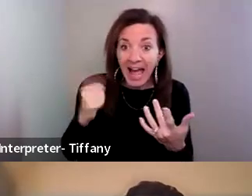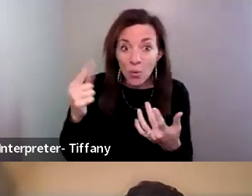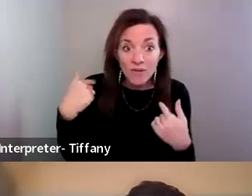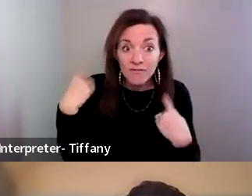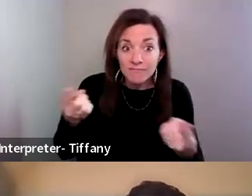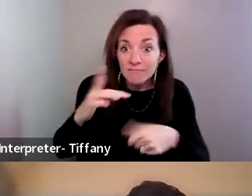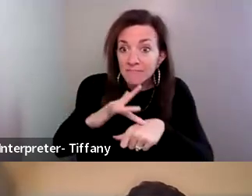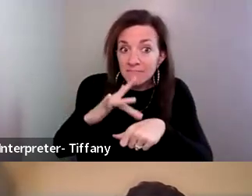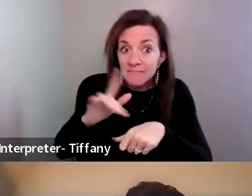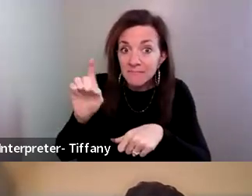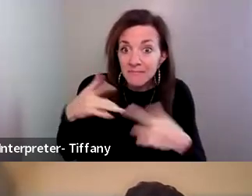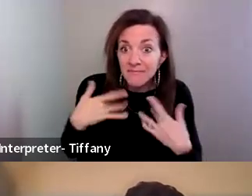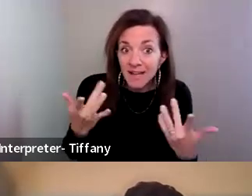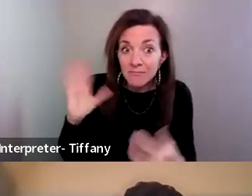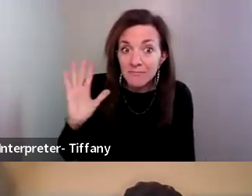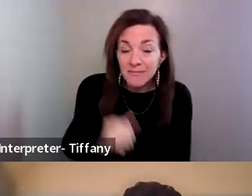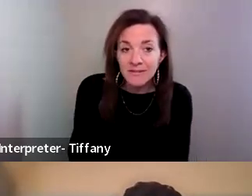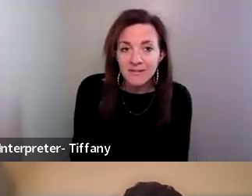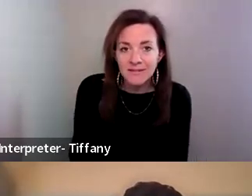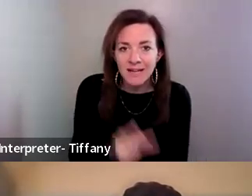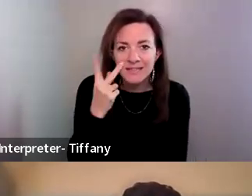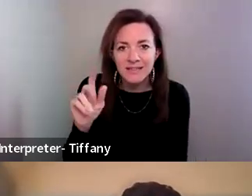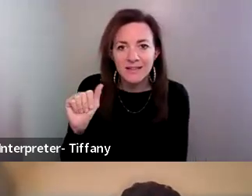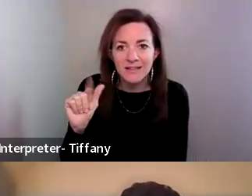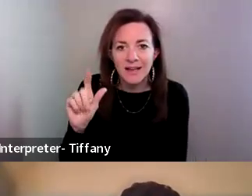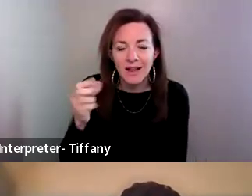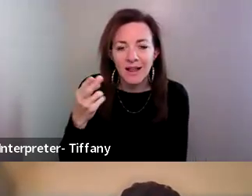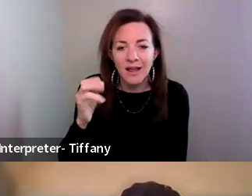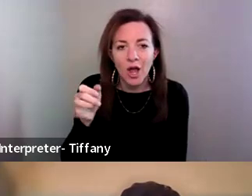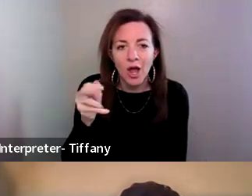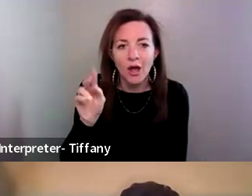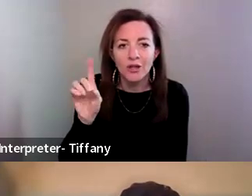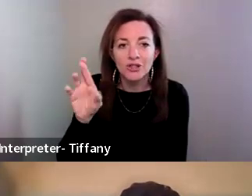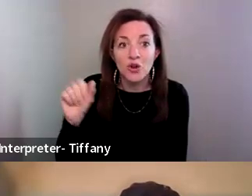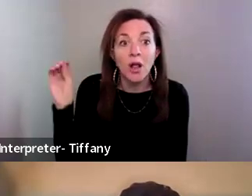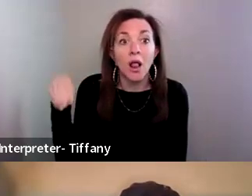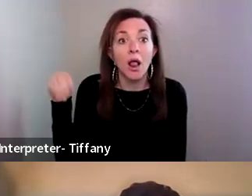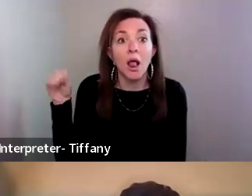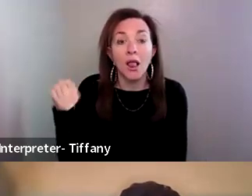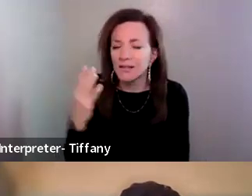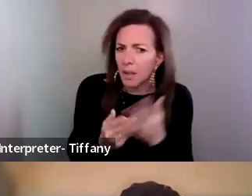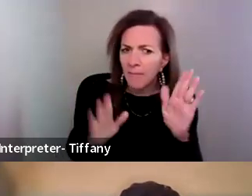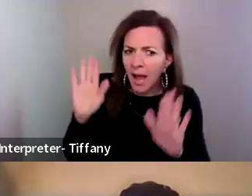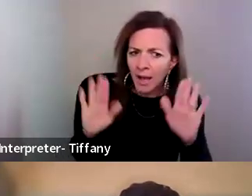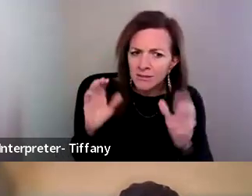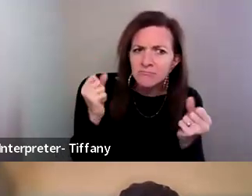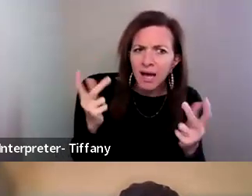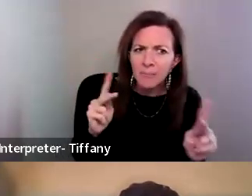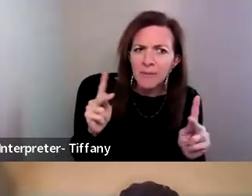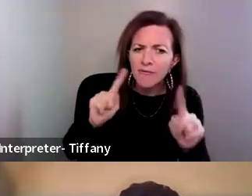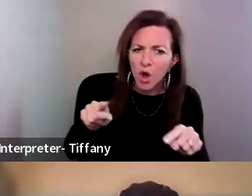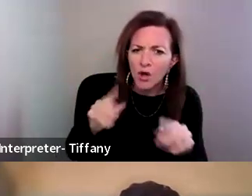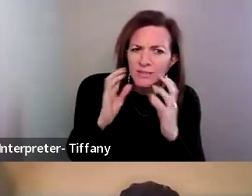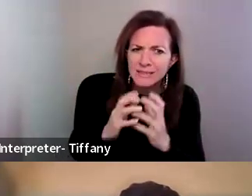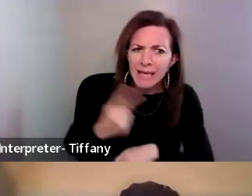event? Okay, I see Alejandra. She's nodding yes. Some hands. I'm sure there's got to be lots of people who've been to Santa Day on